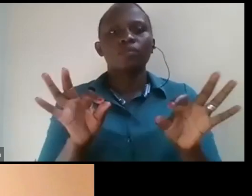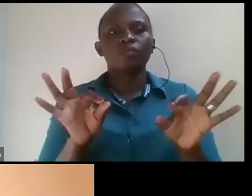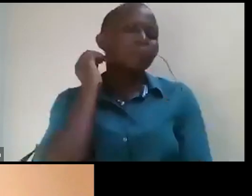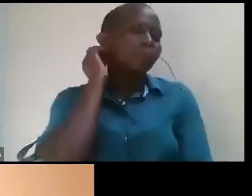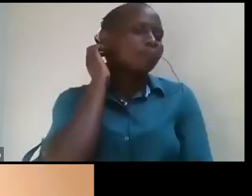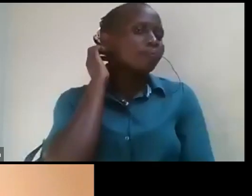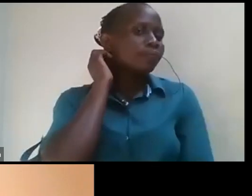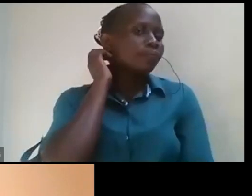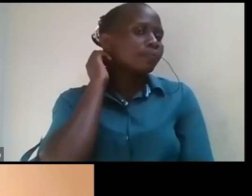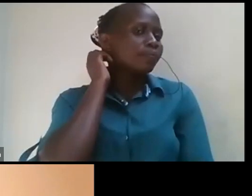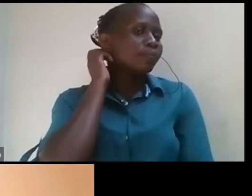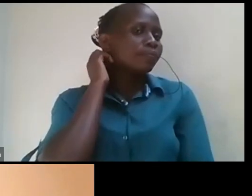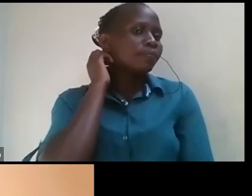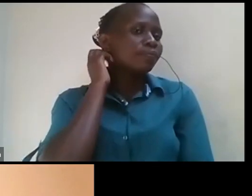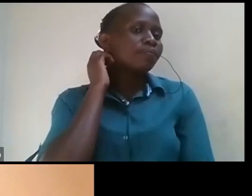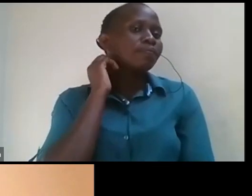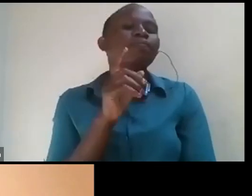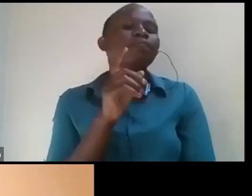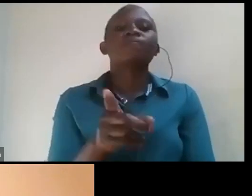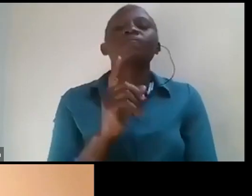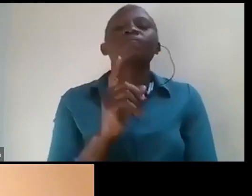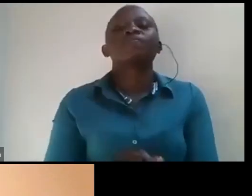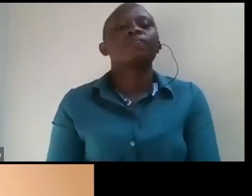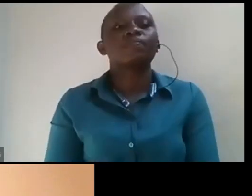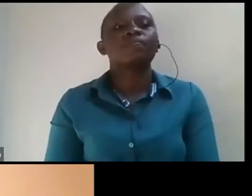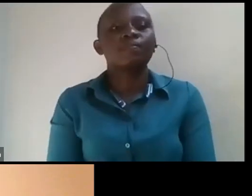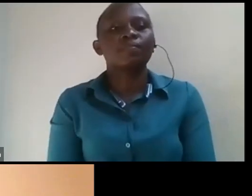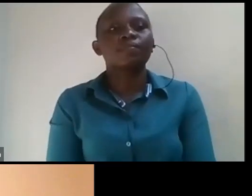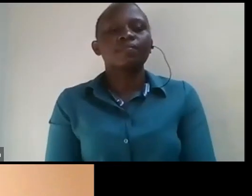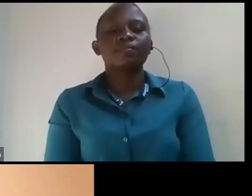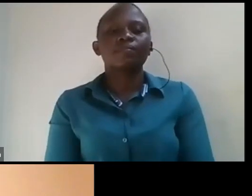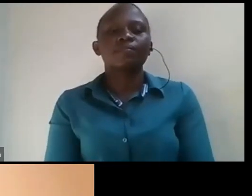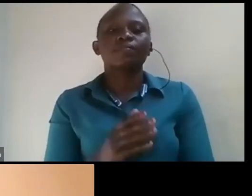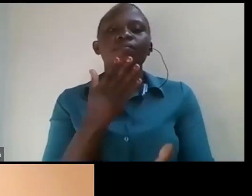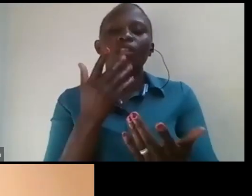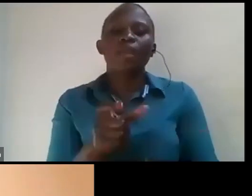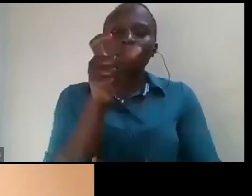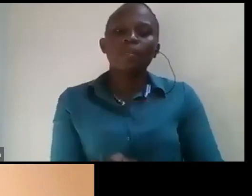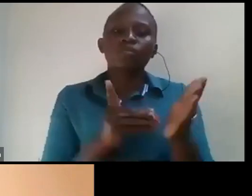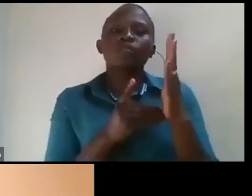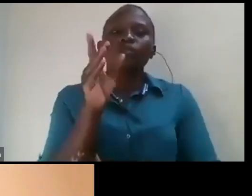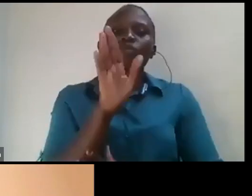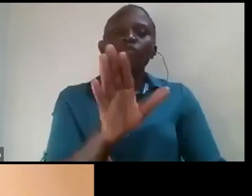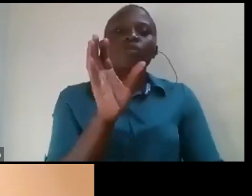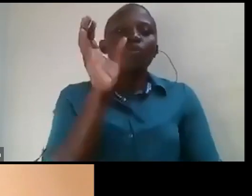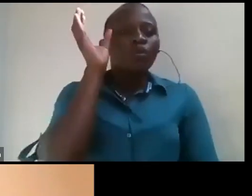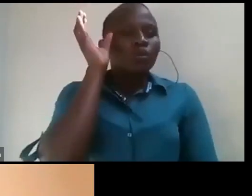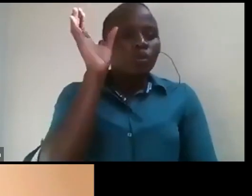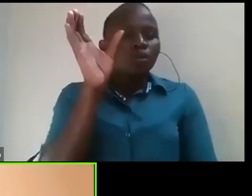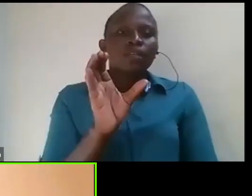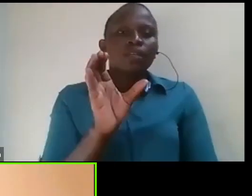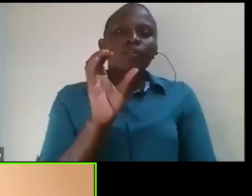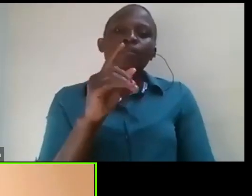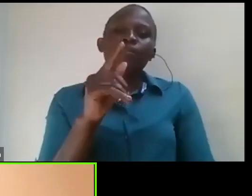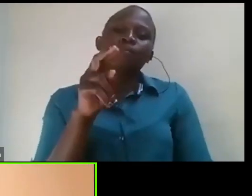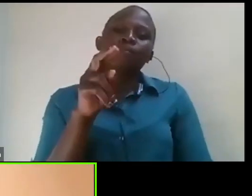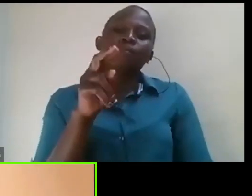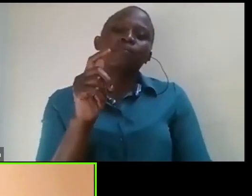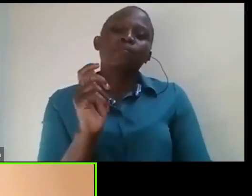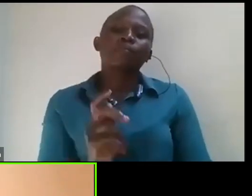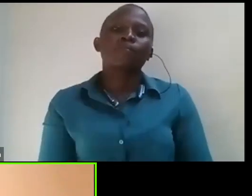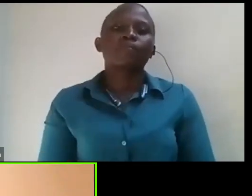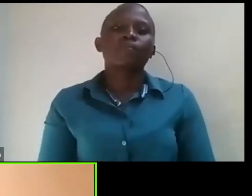content, your platform, and they run off with it, who owns the intellectual property? Mugi? Yeah, so